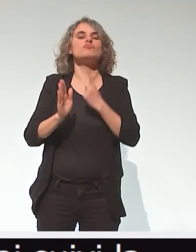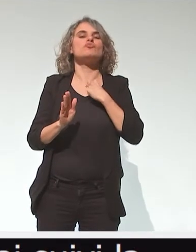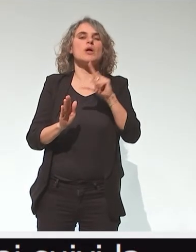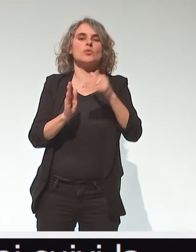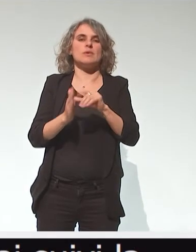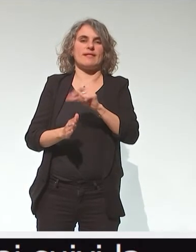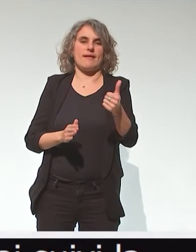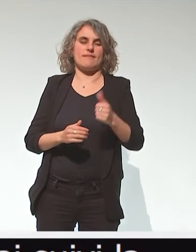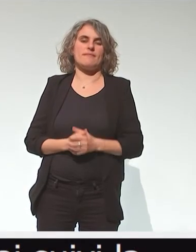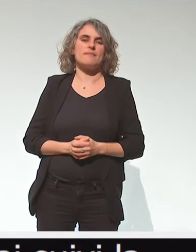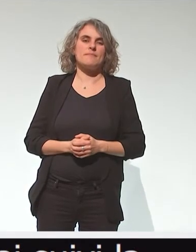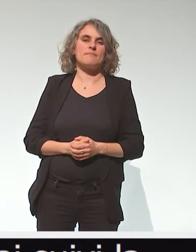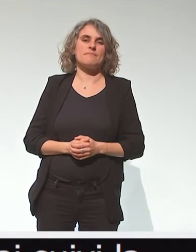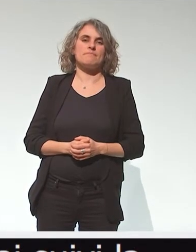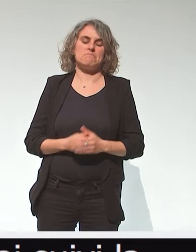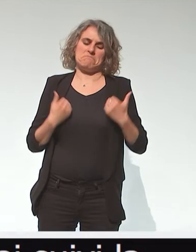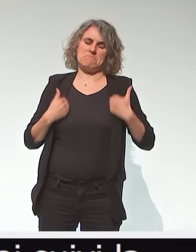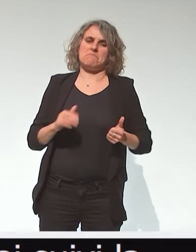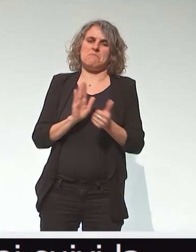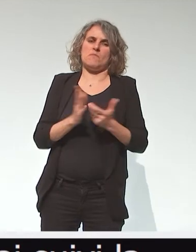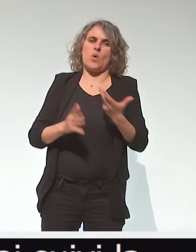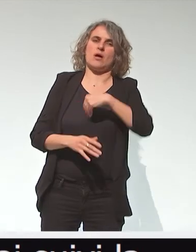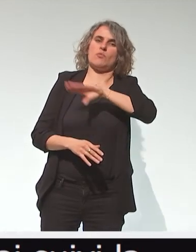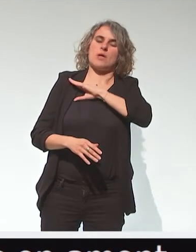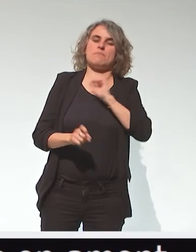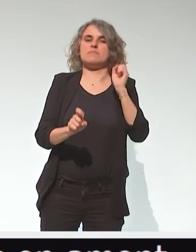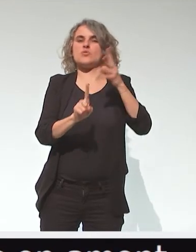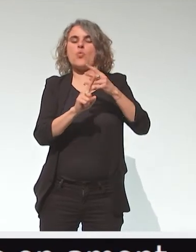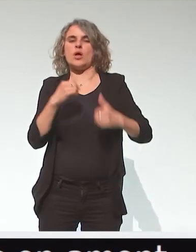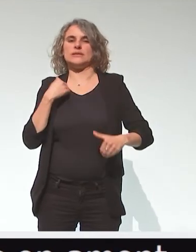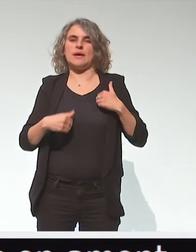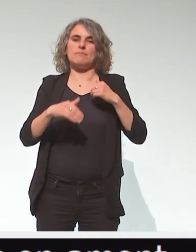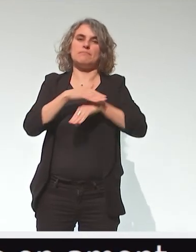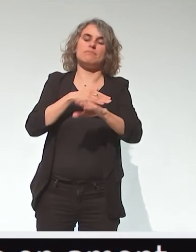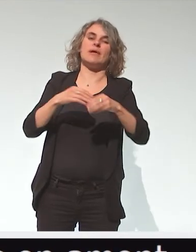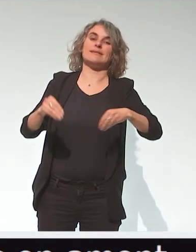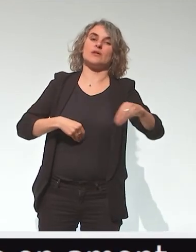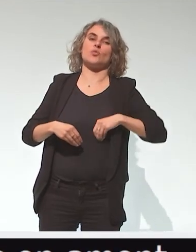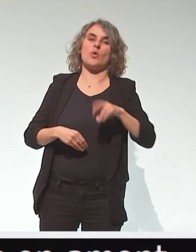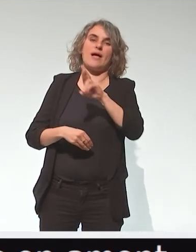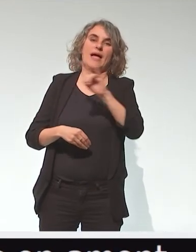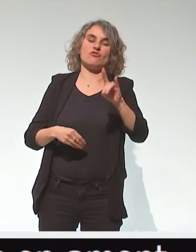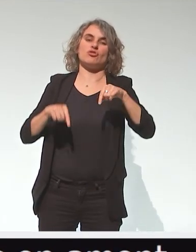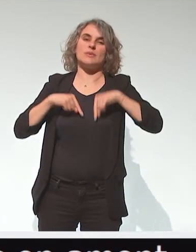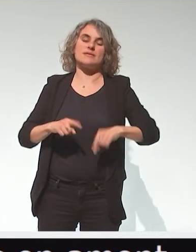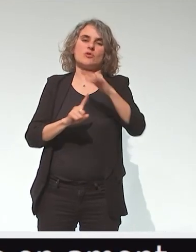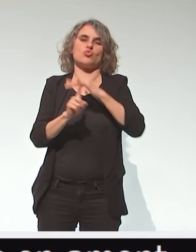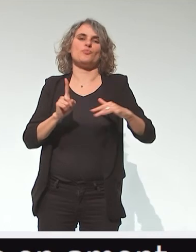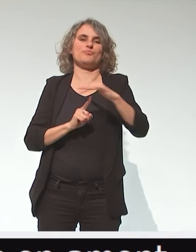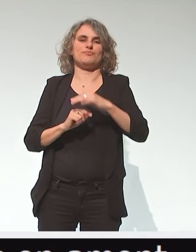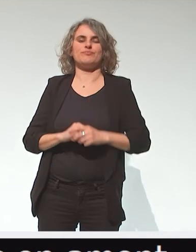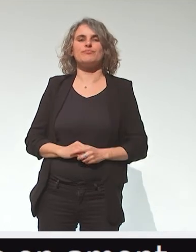since June 2021, I've been a French civil servant, and I'm responsible for handicap policy at the